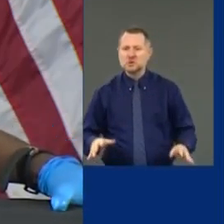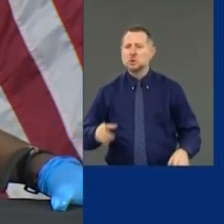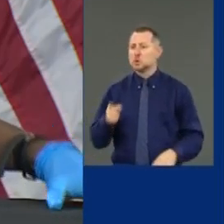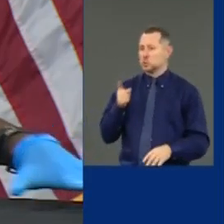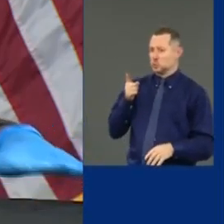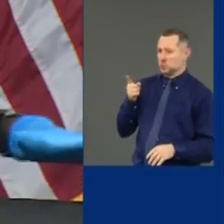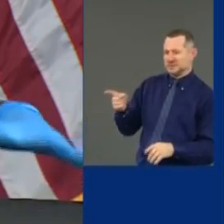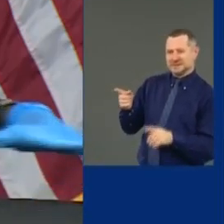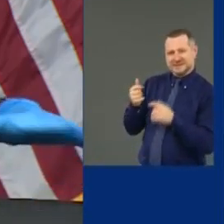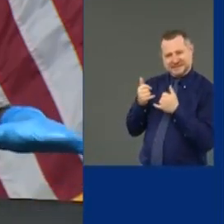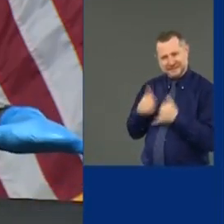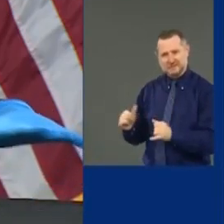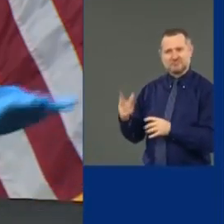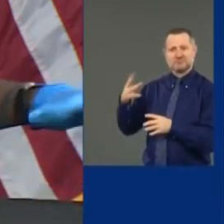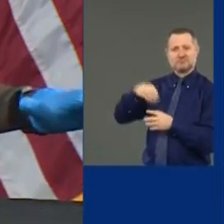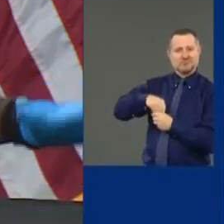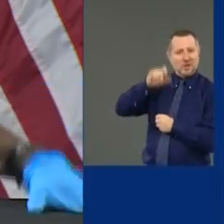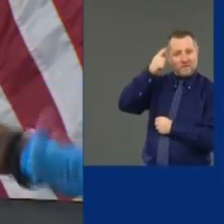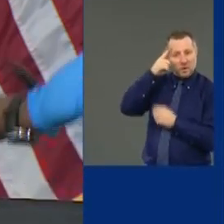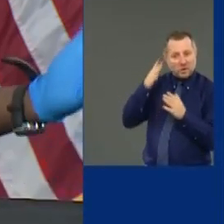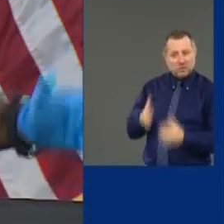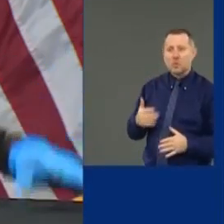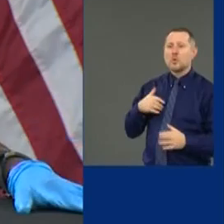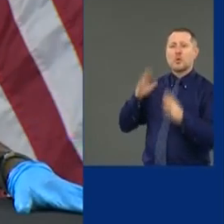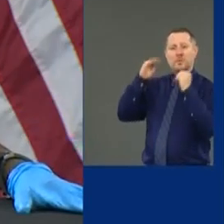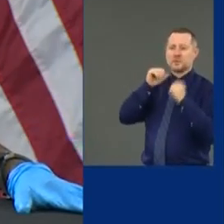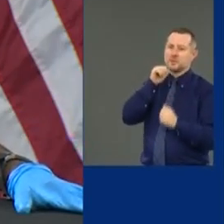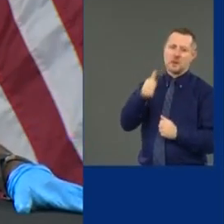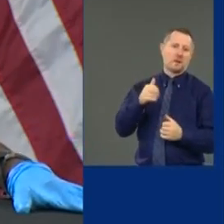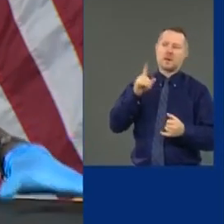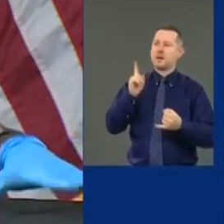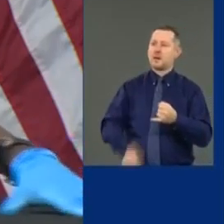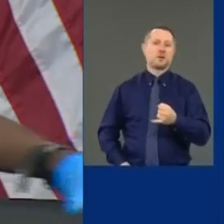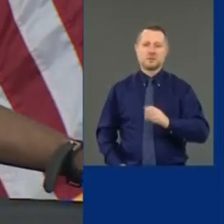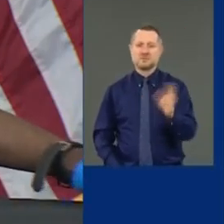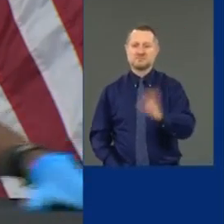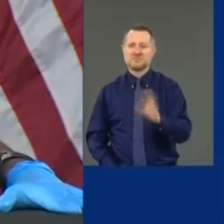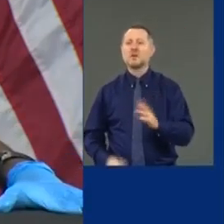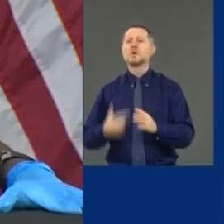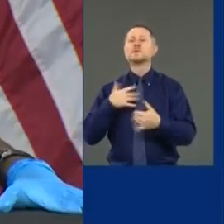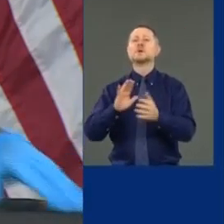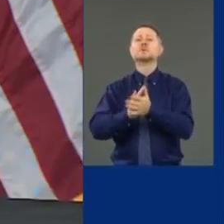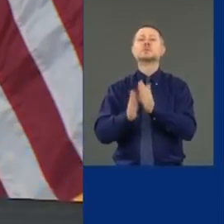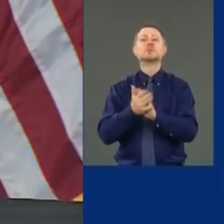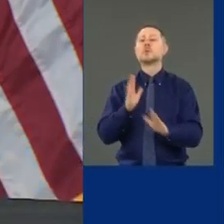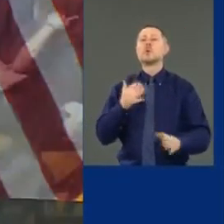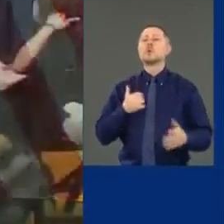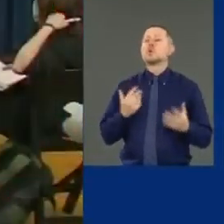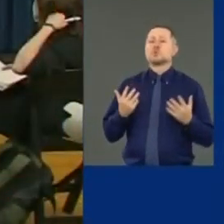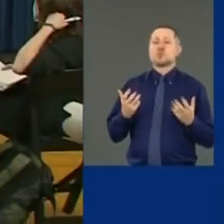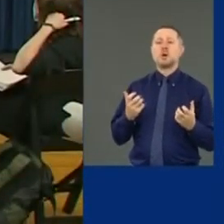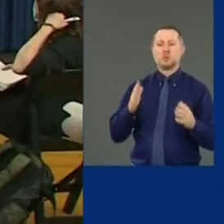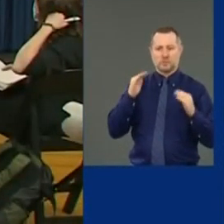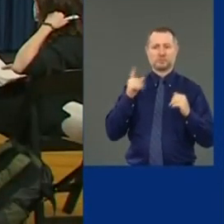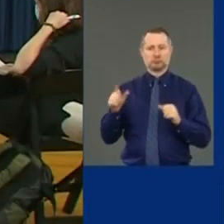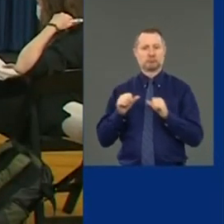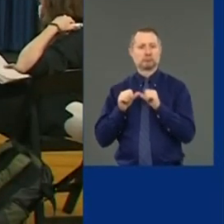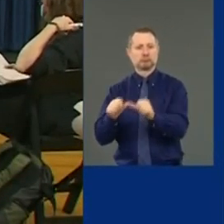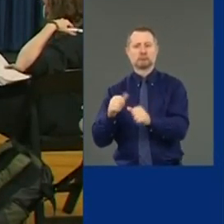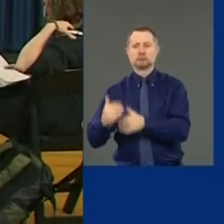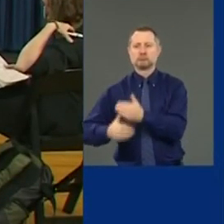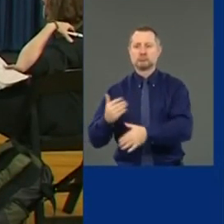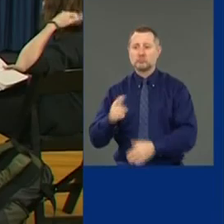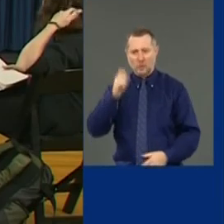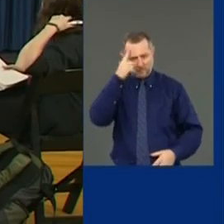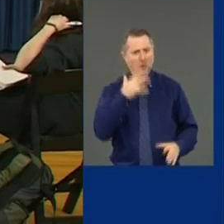government. I hope this isn't the last. It's like, oh, it's over. No, I hope this keeps going on. I hope so too.